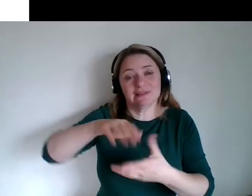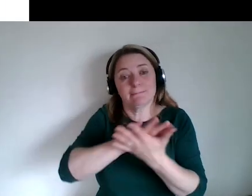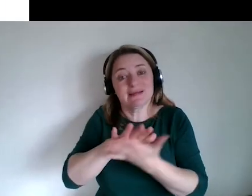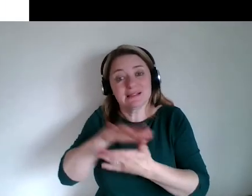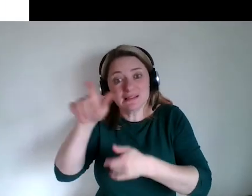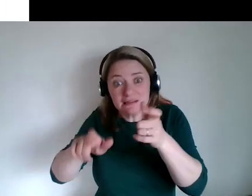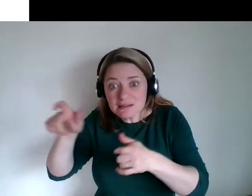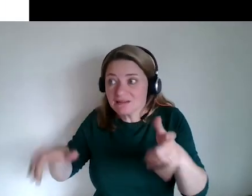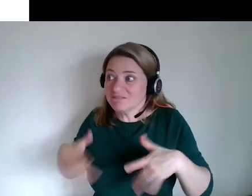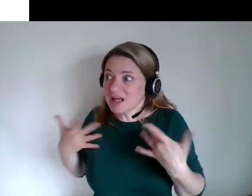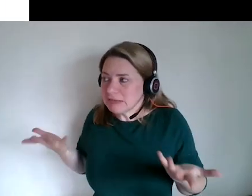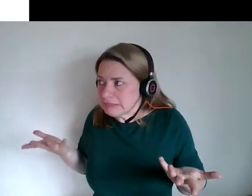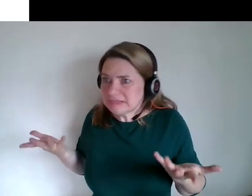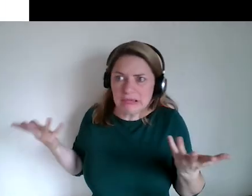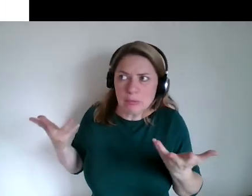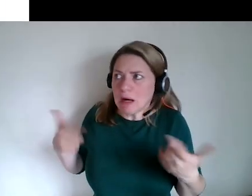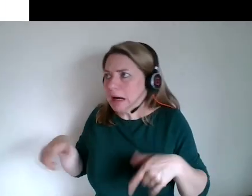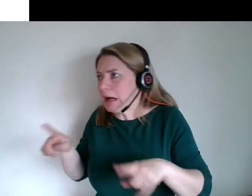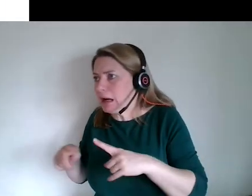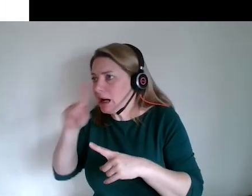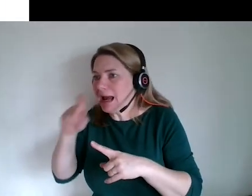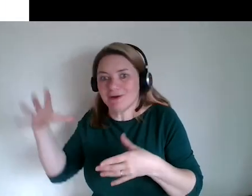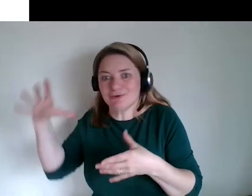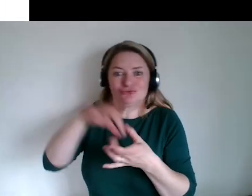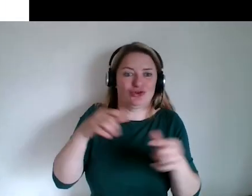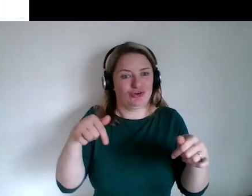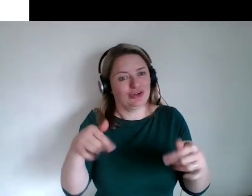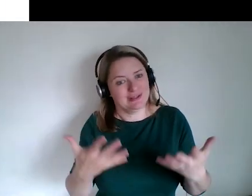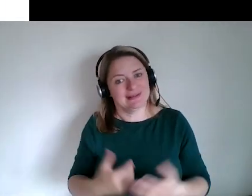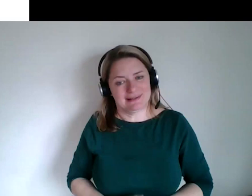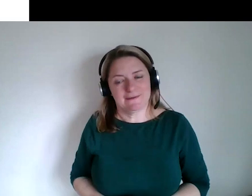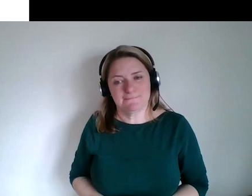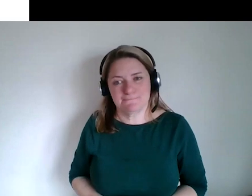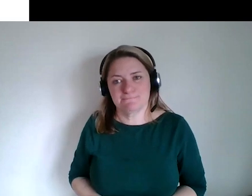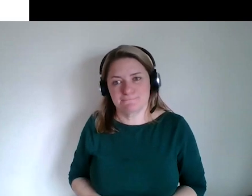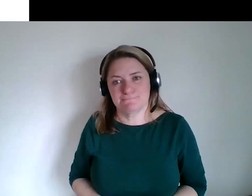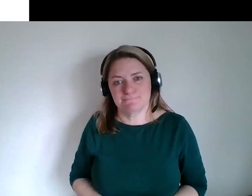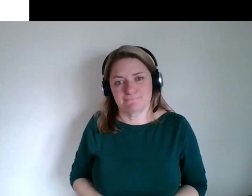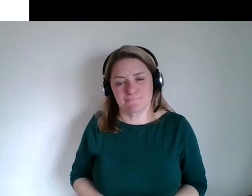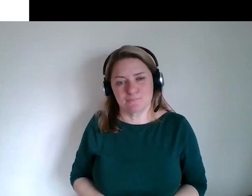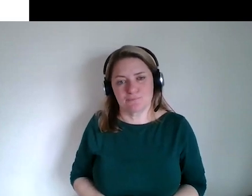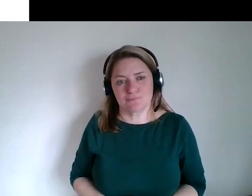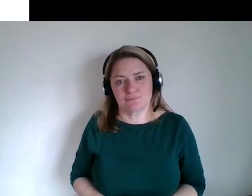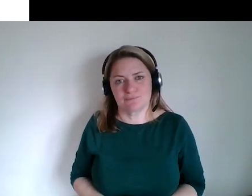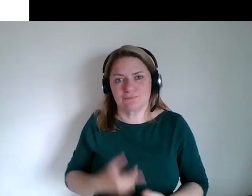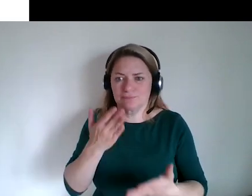lacked a home can come into the space that we wish to create. And to point out that it was a